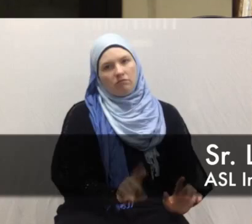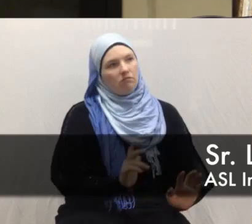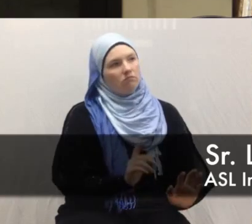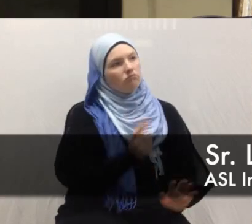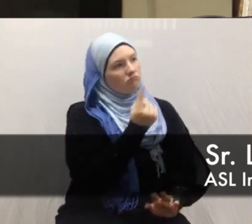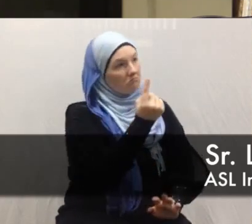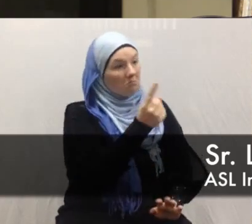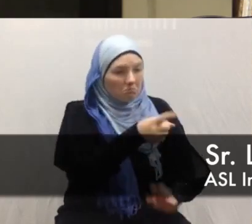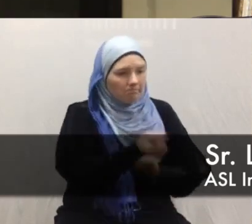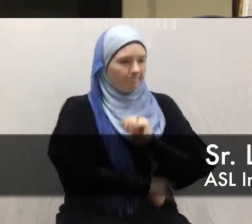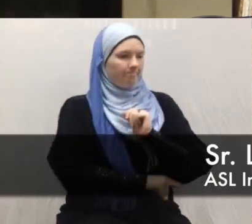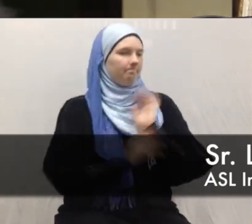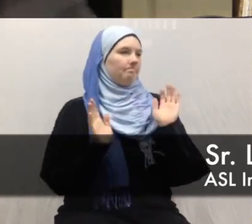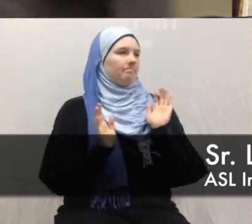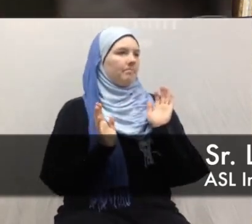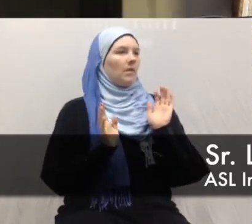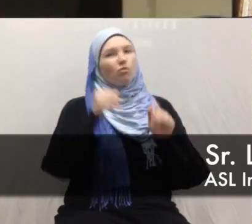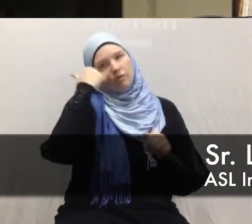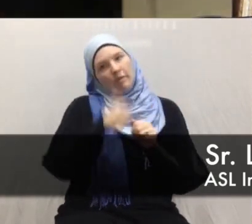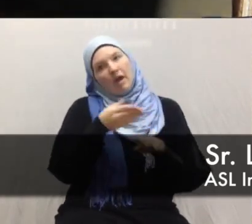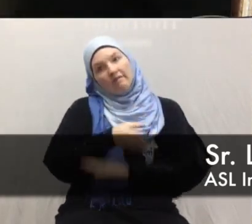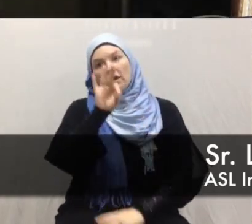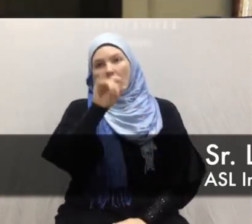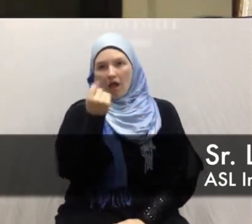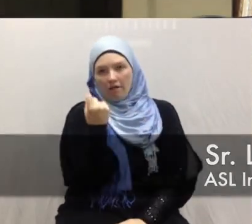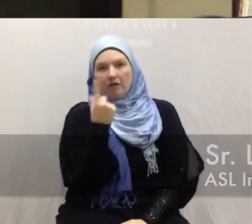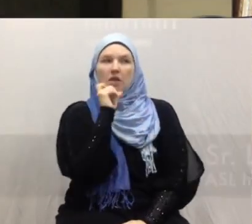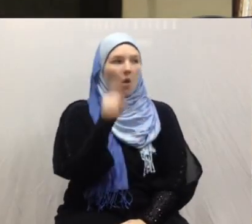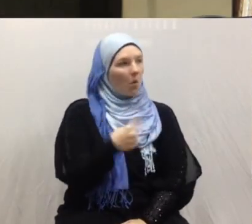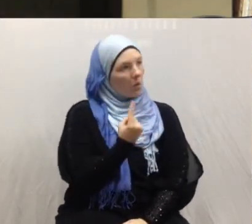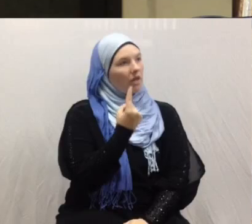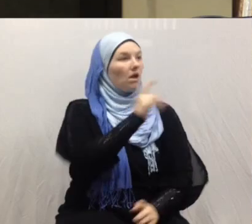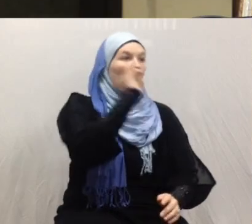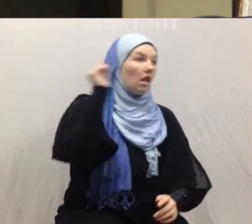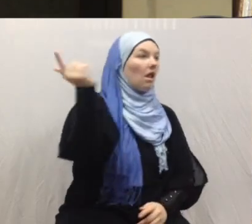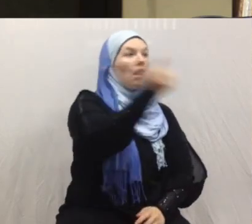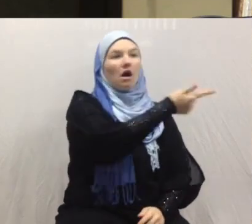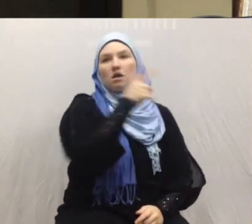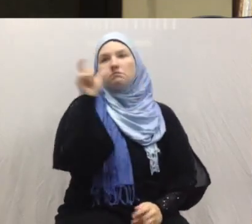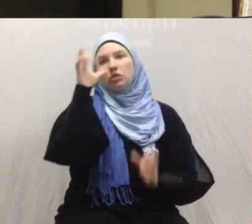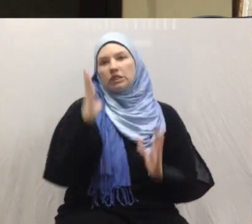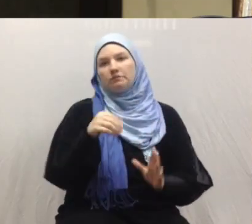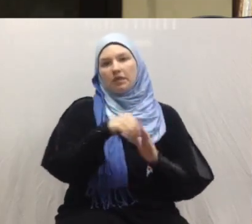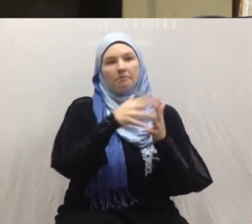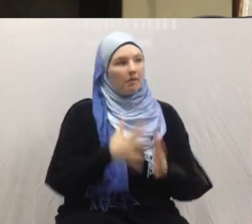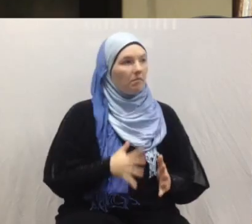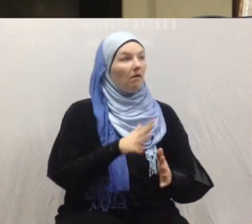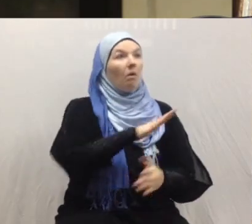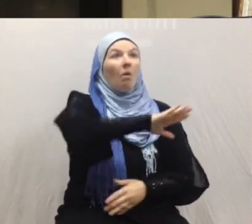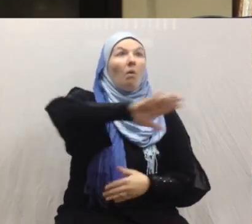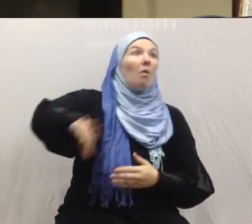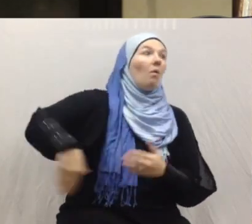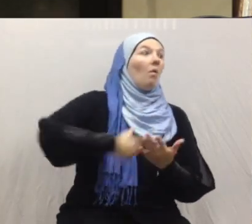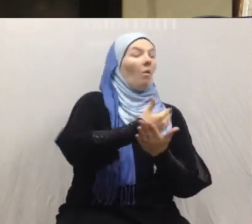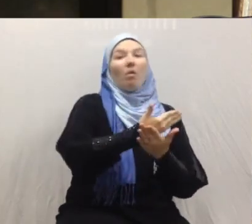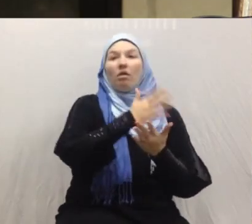can go. We remember after 9/11, not only the entire Muslims in America, but the entire Muslim